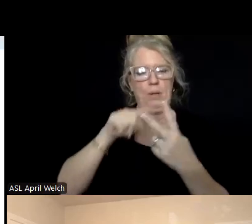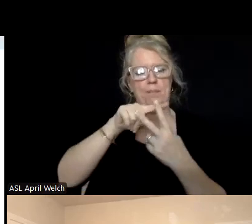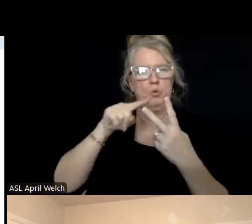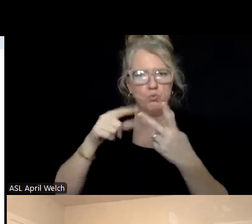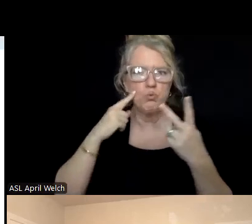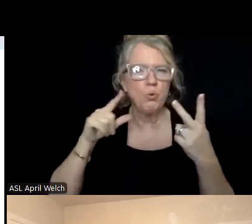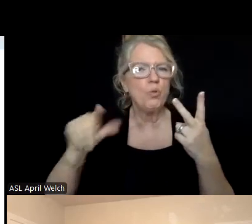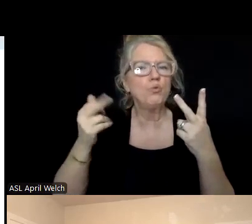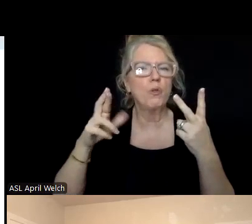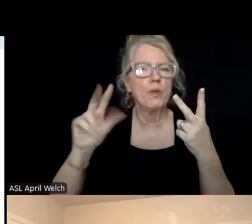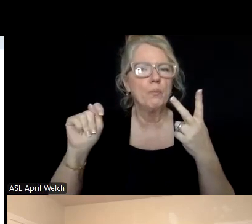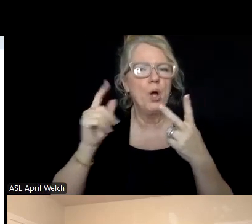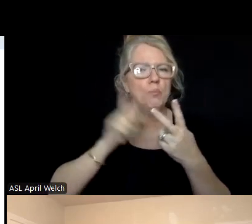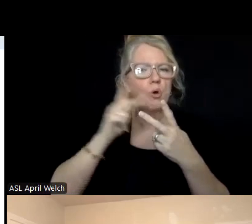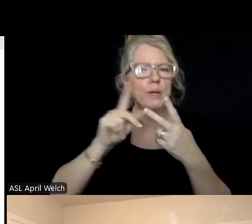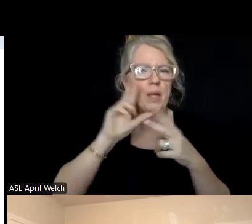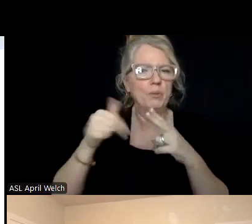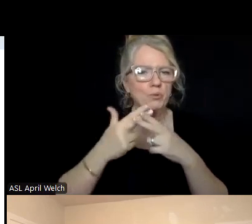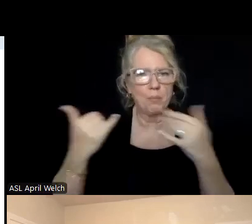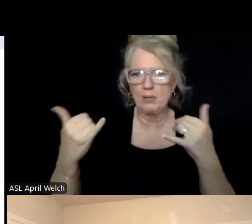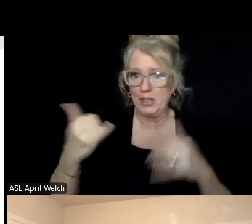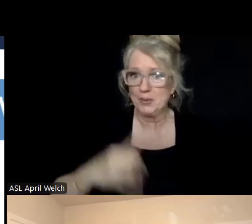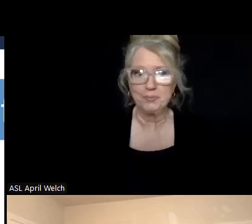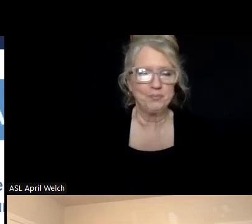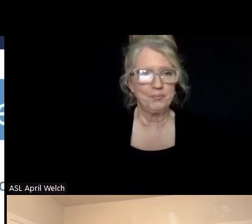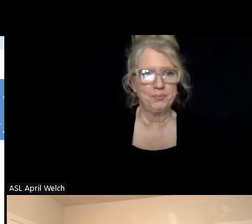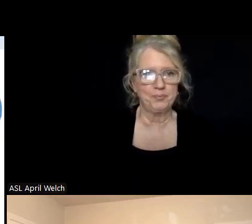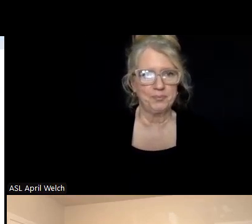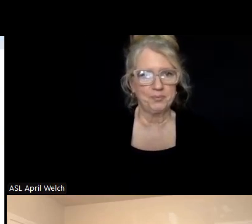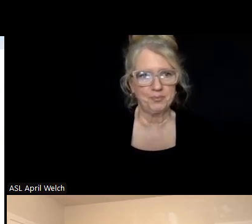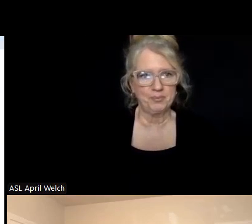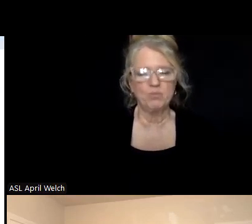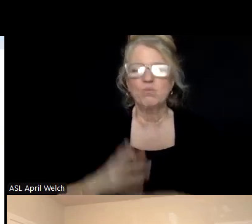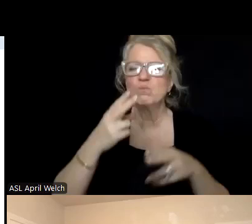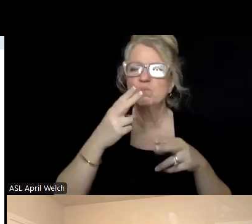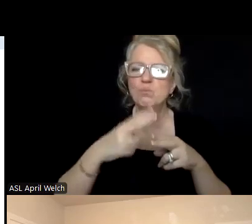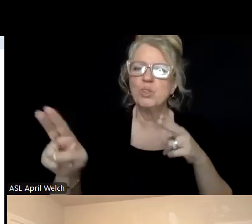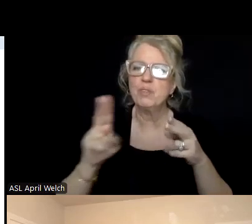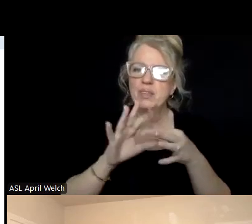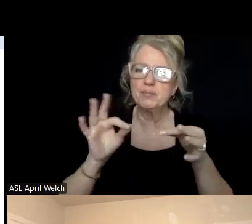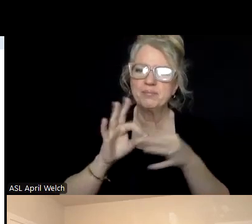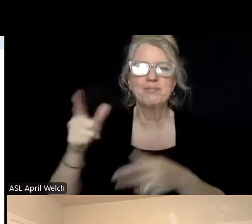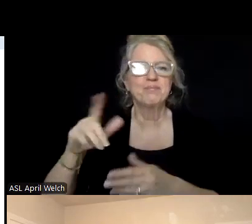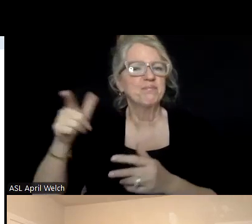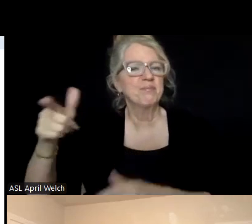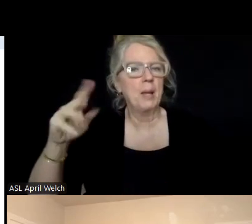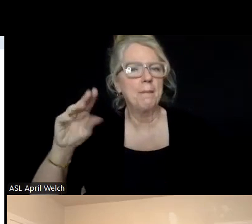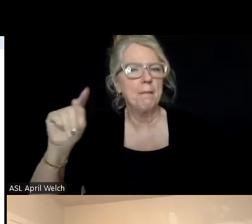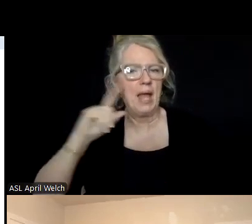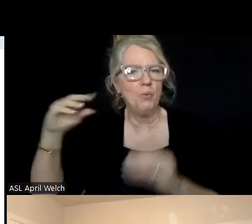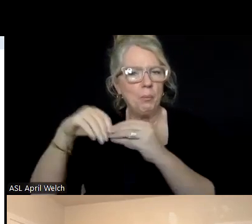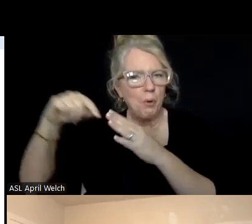that we're going to talk about today. Next slide. So very briefly, because Matt will go into this a little bit